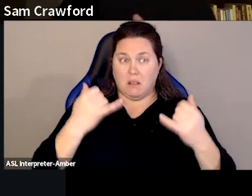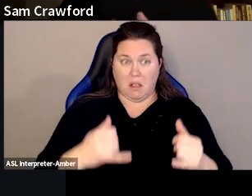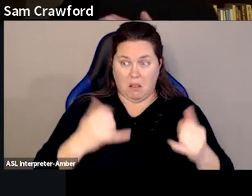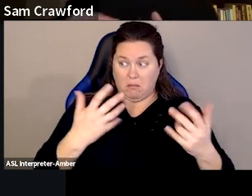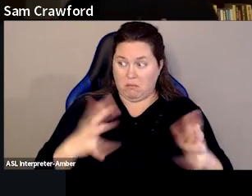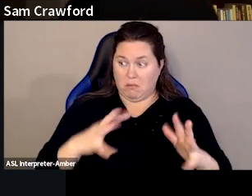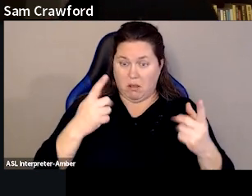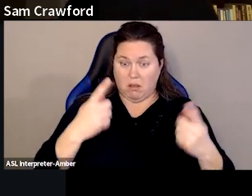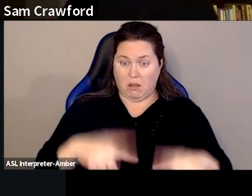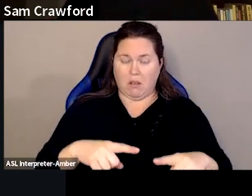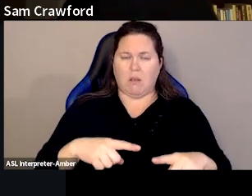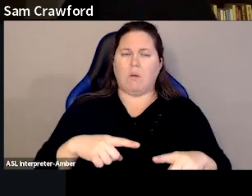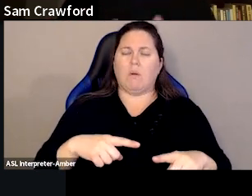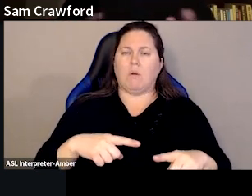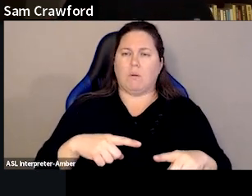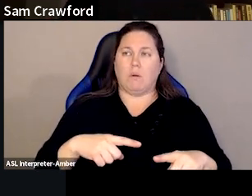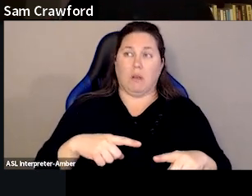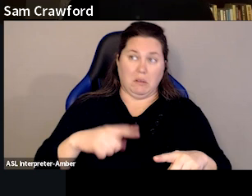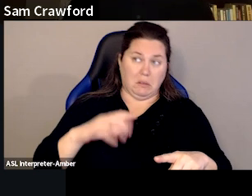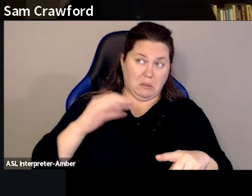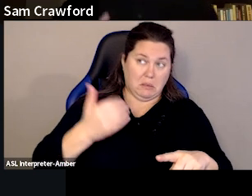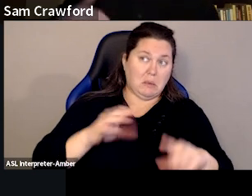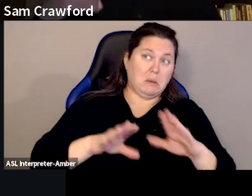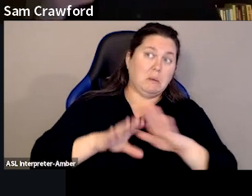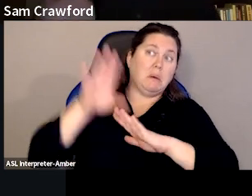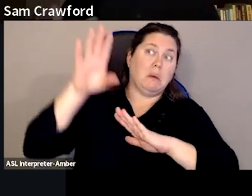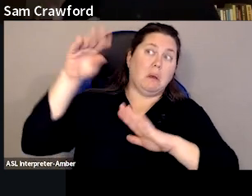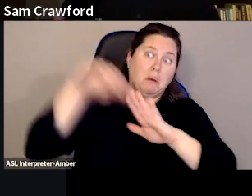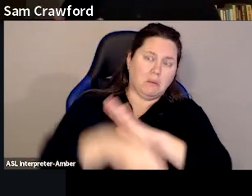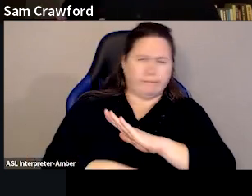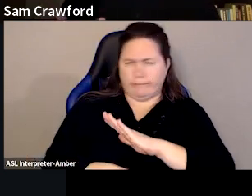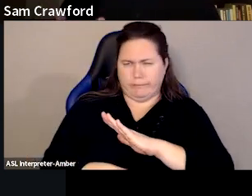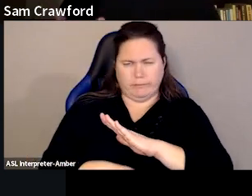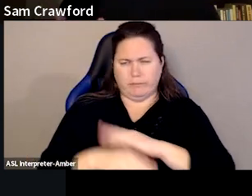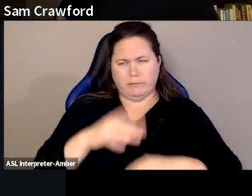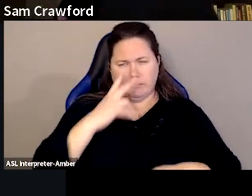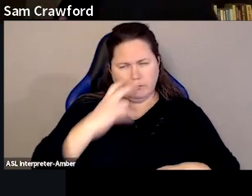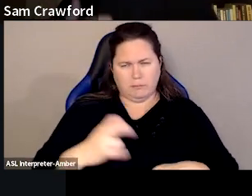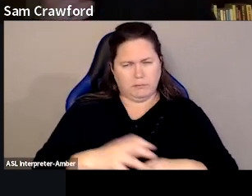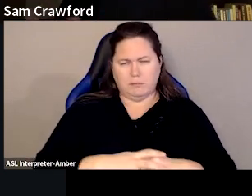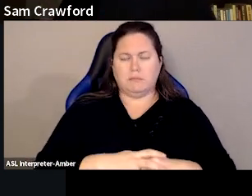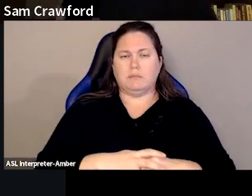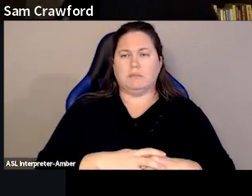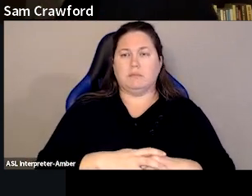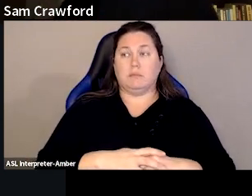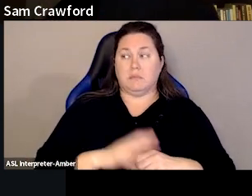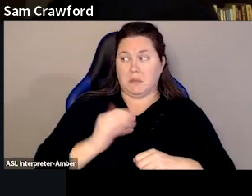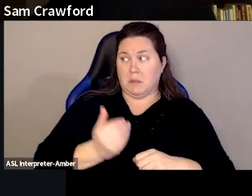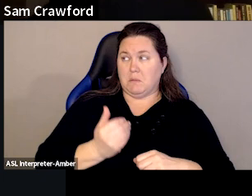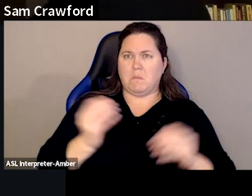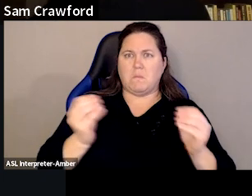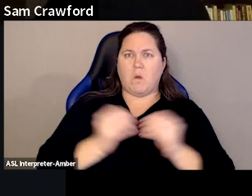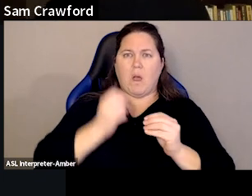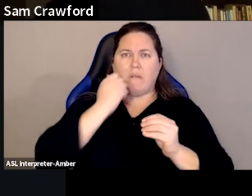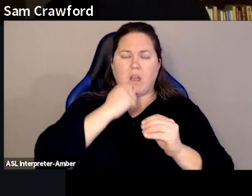it's showing no signs of slowing down whatsoever. In fact, it's speeding up every single day.